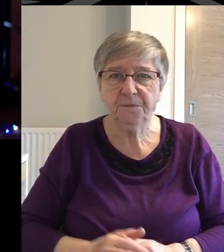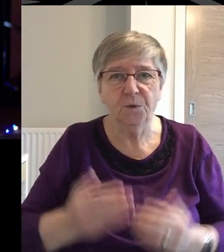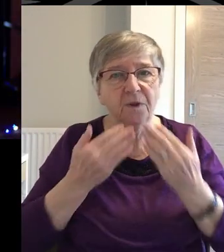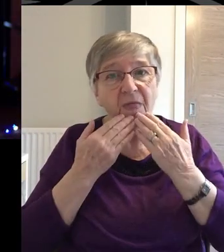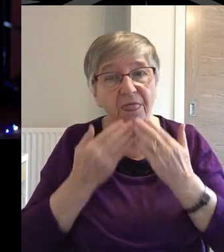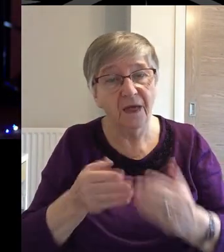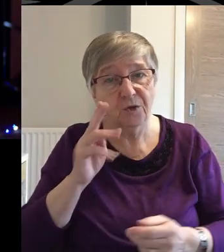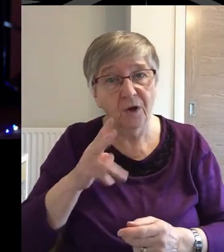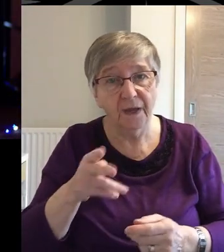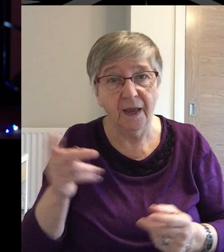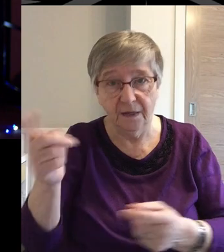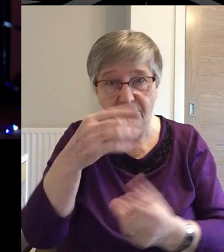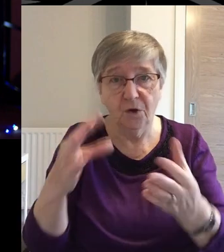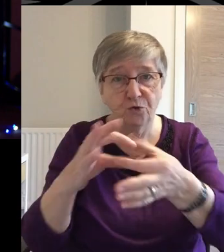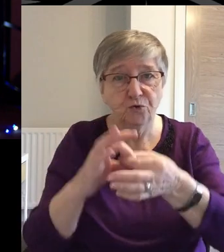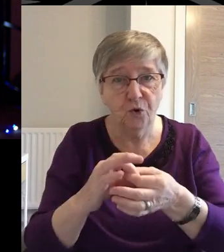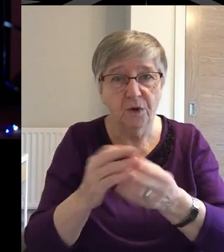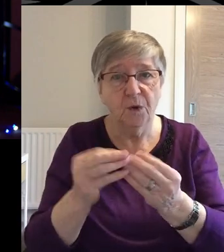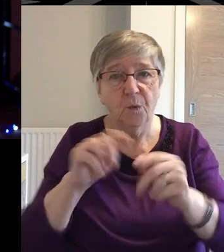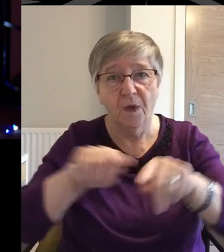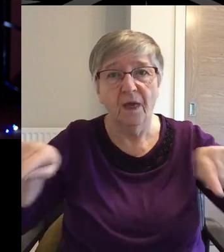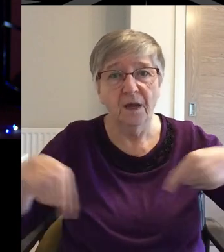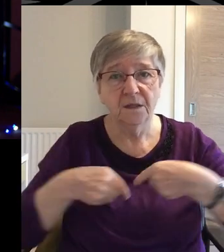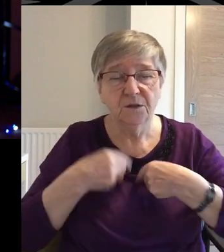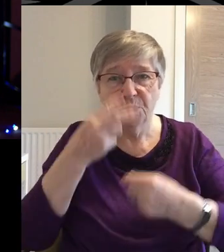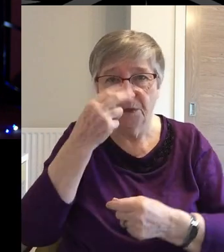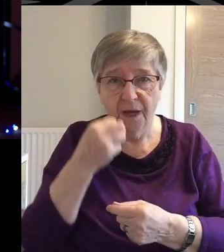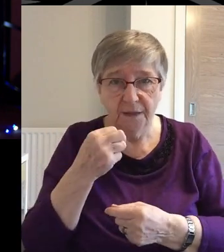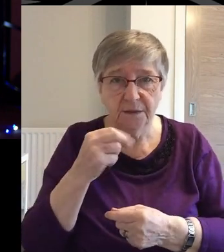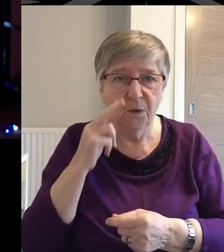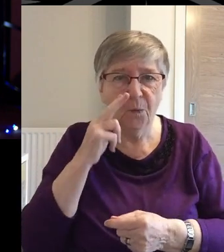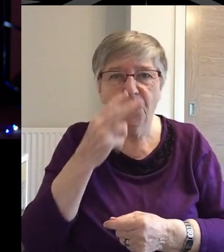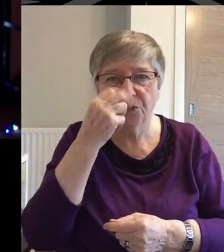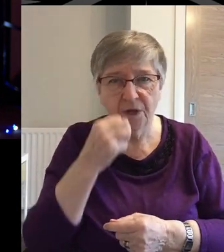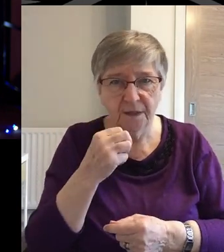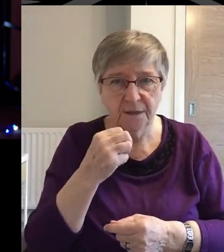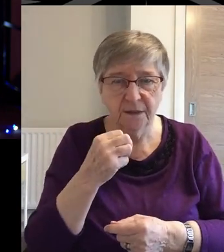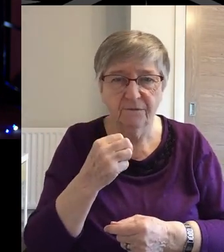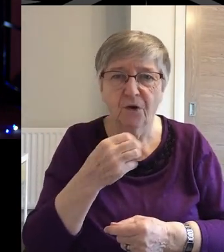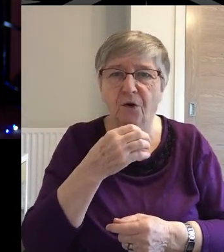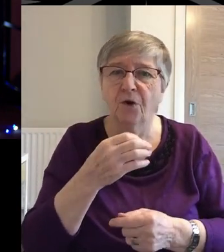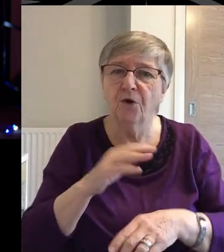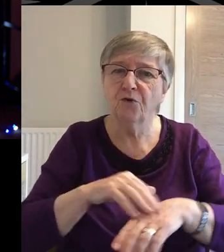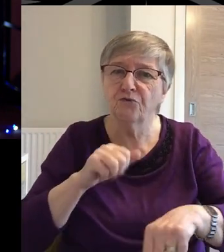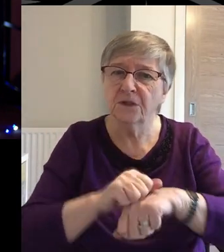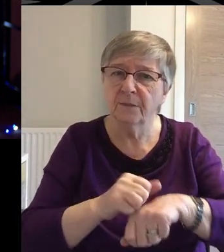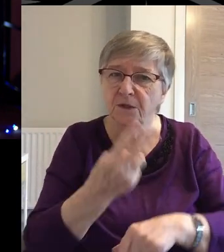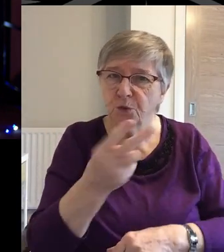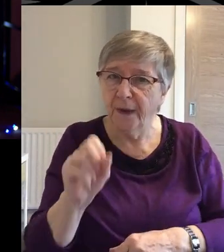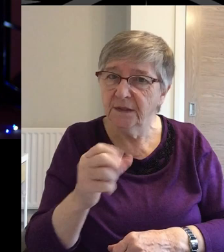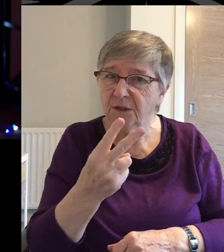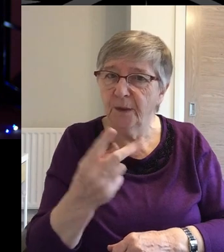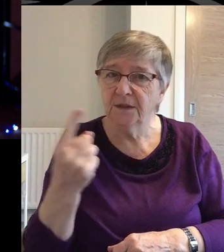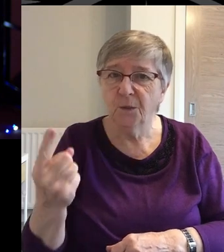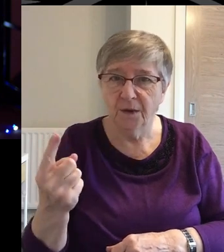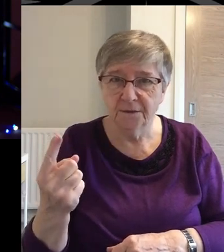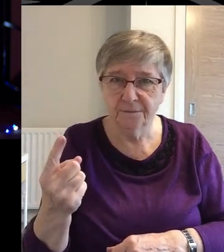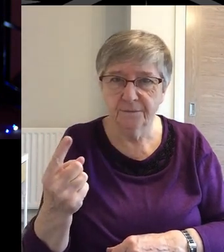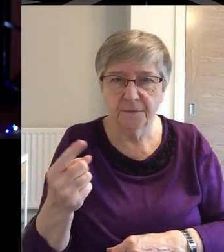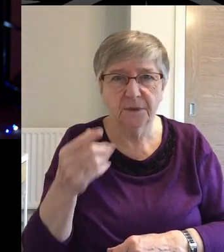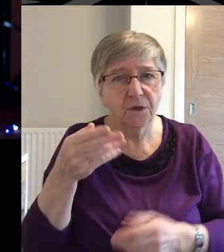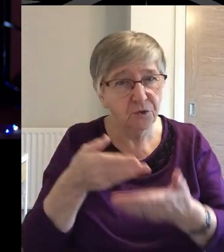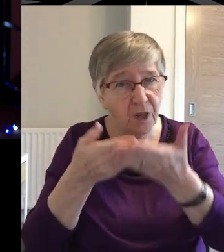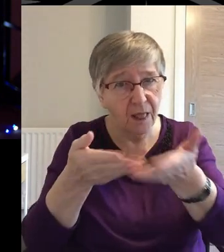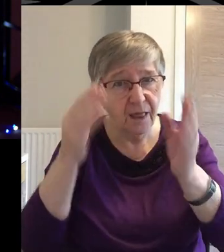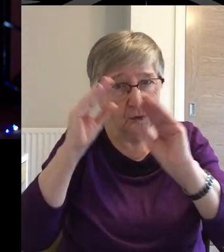So thanks again, everyone, for joining with us for our service, our Watchnight service for Christmas 2021. Just a reminder that